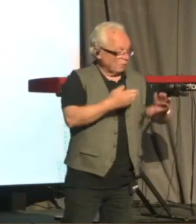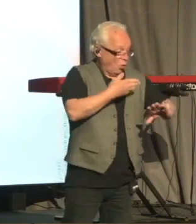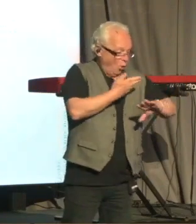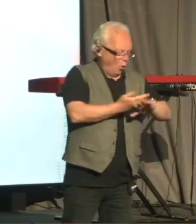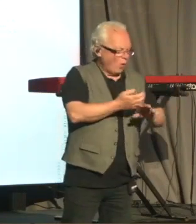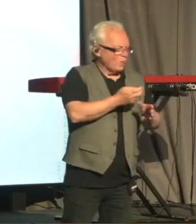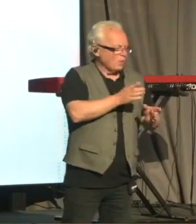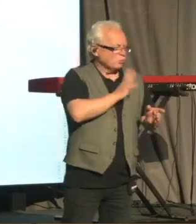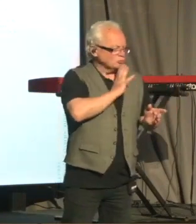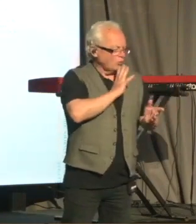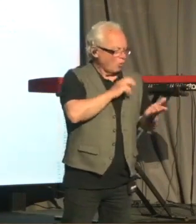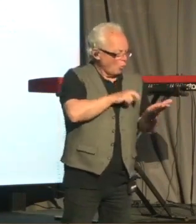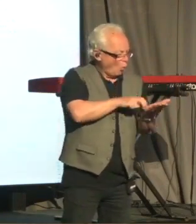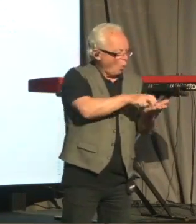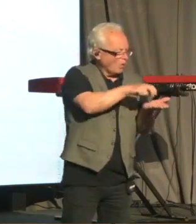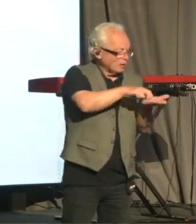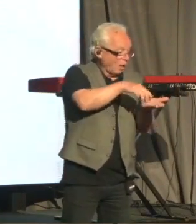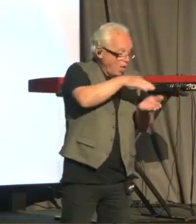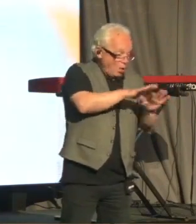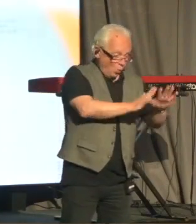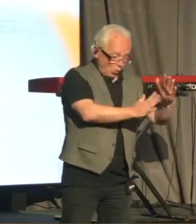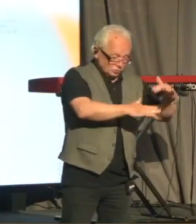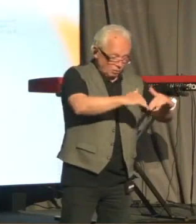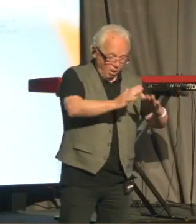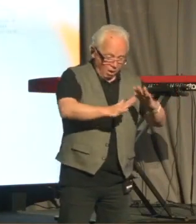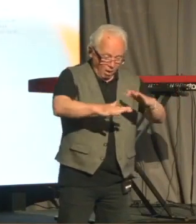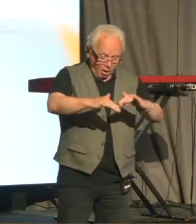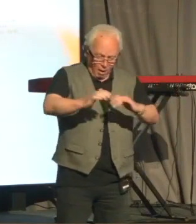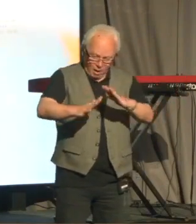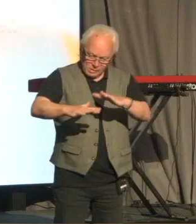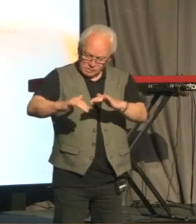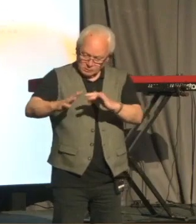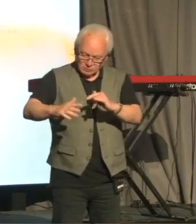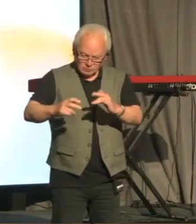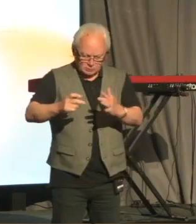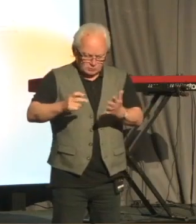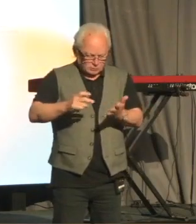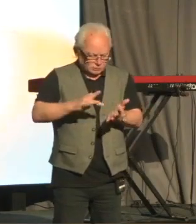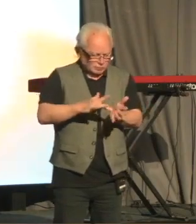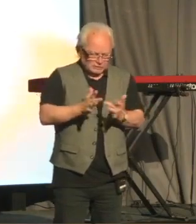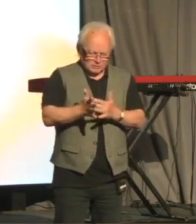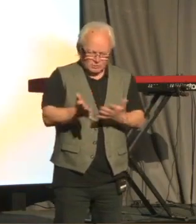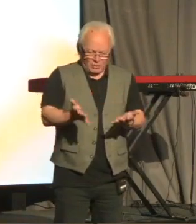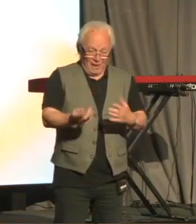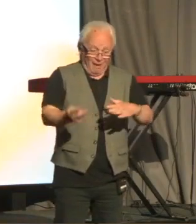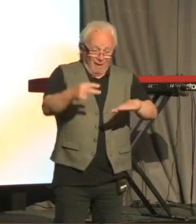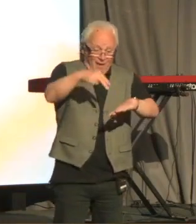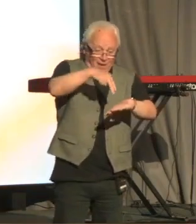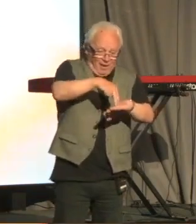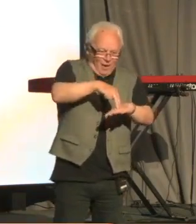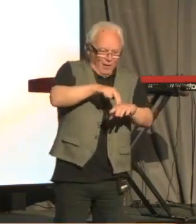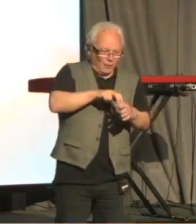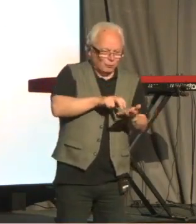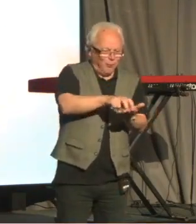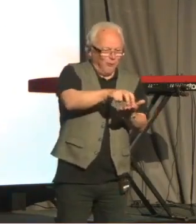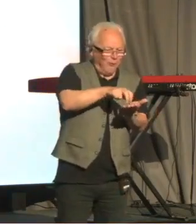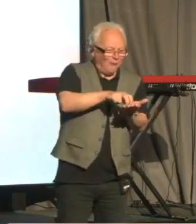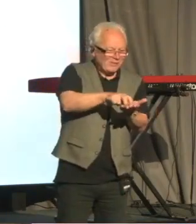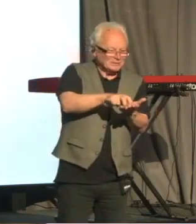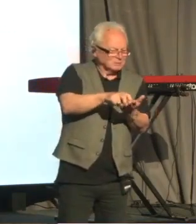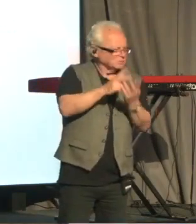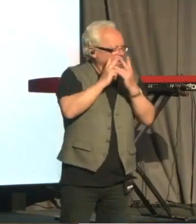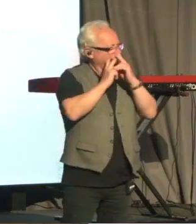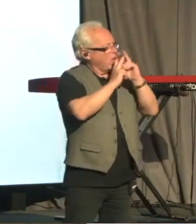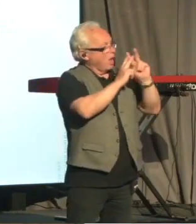And right after that moment, it tells us that the next morning, the people, the crowd, the followers and the